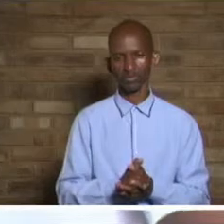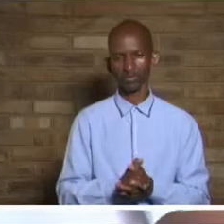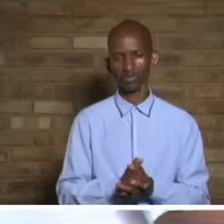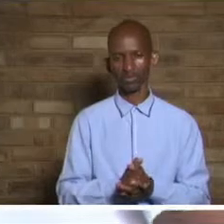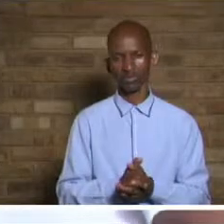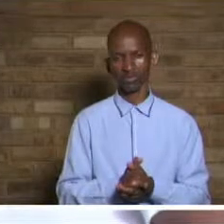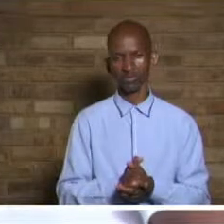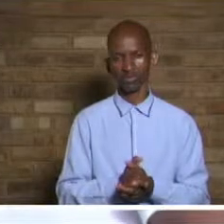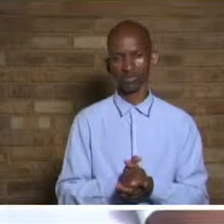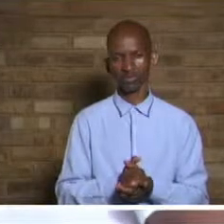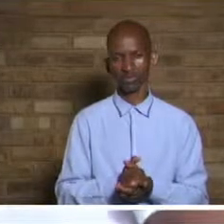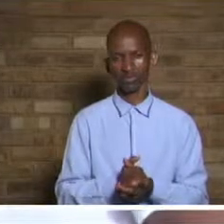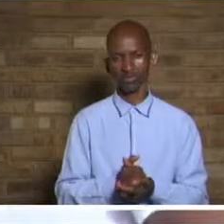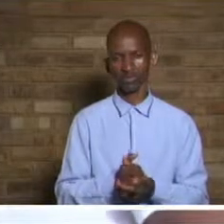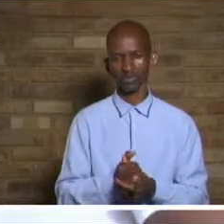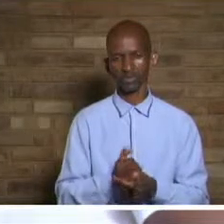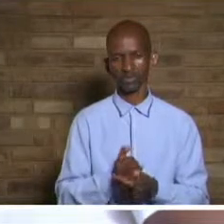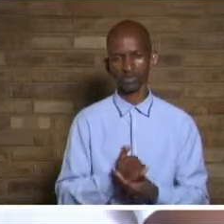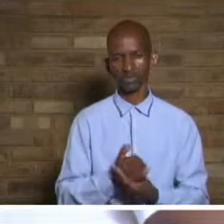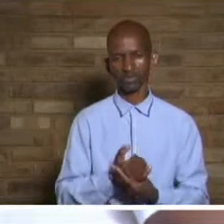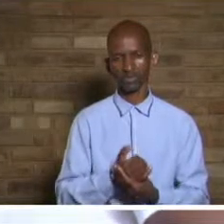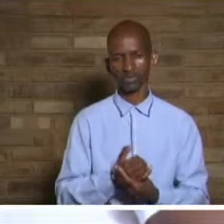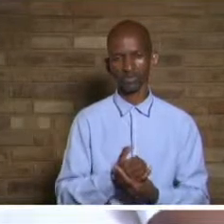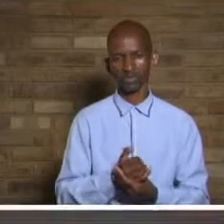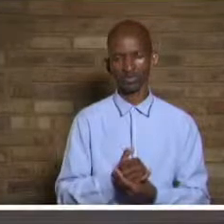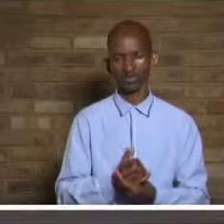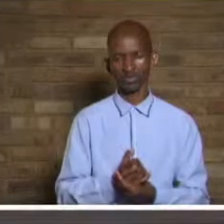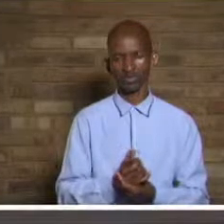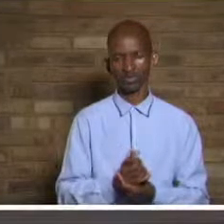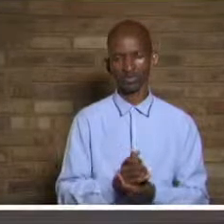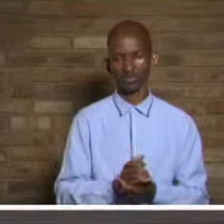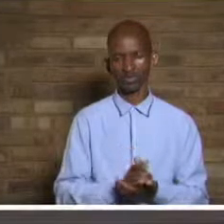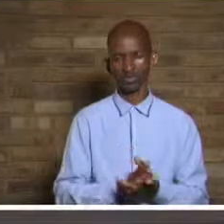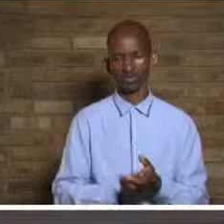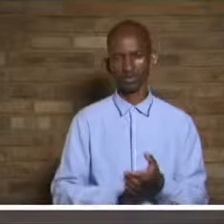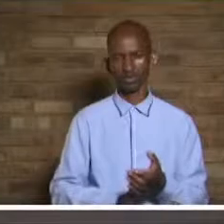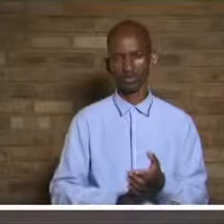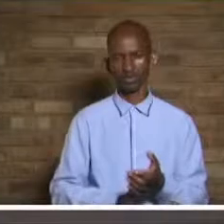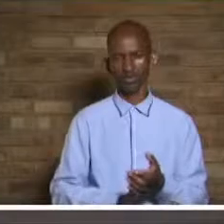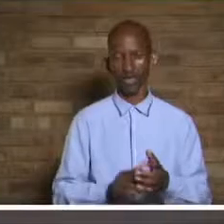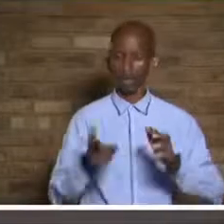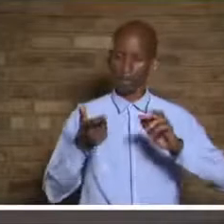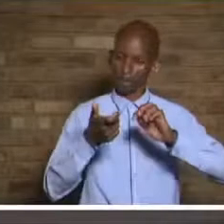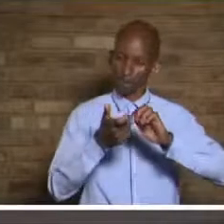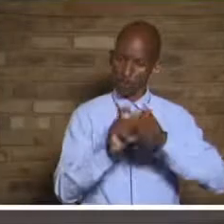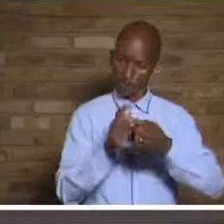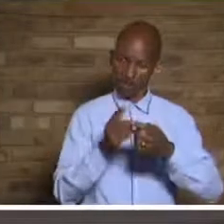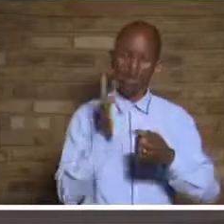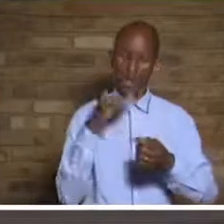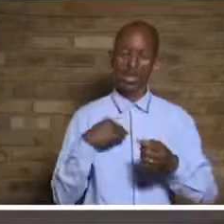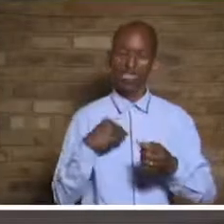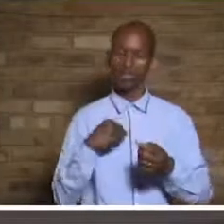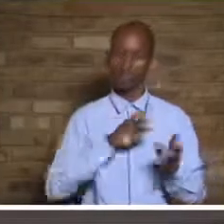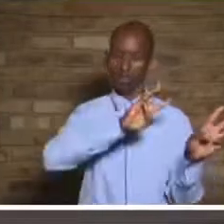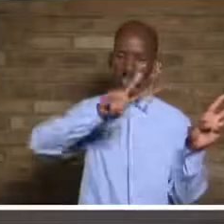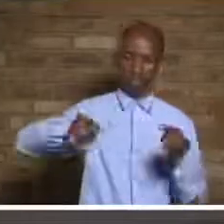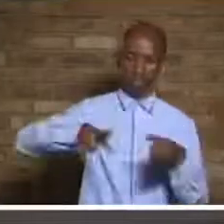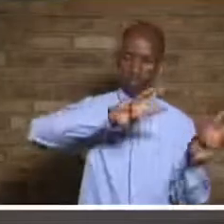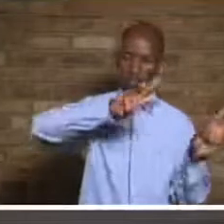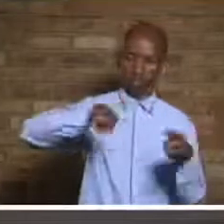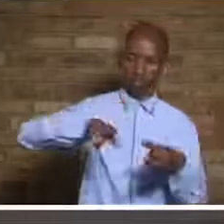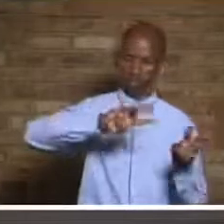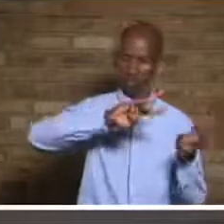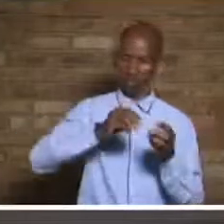njengamanje, abantwana bethu abaphili kamnandi ebusuku asikhona ukulala. The problem is when it's windy,